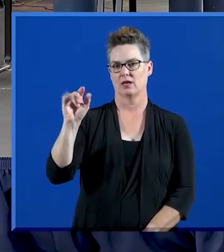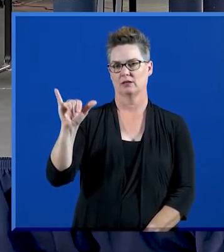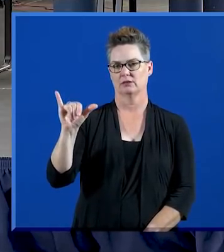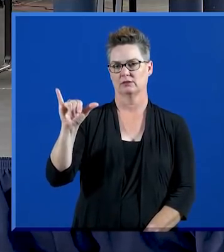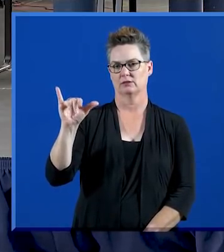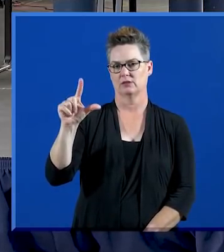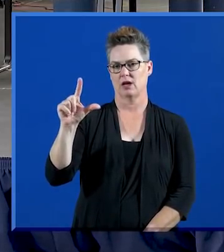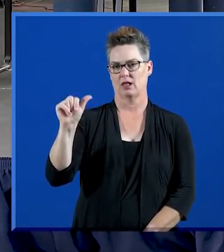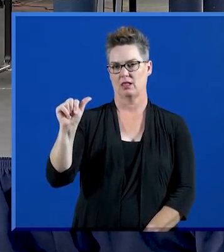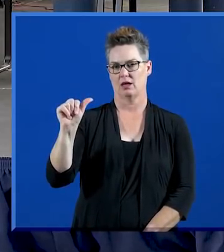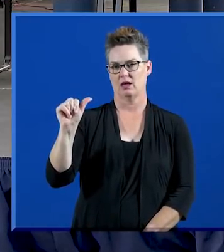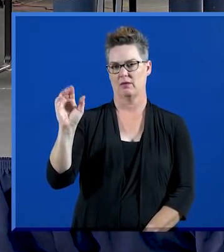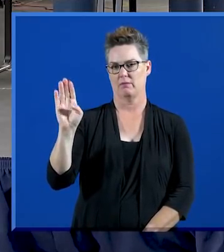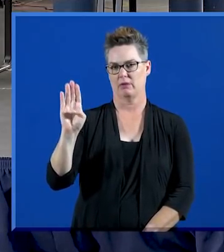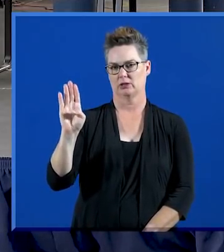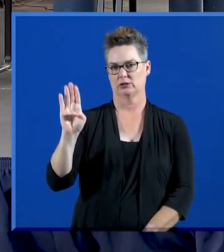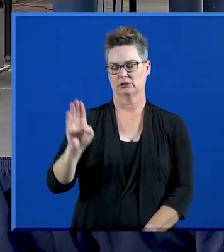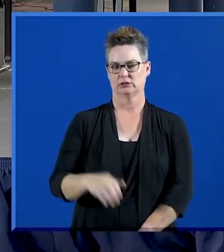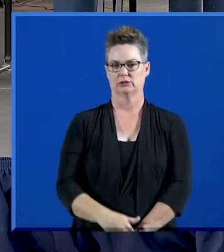Tyler Bartz.